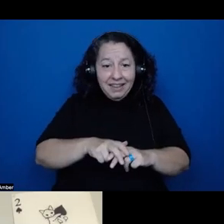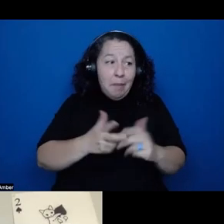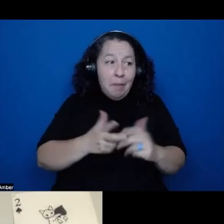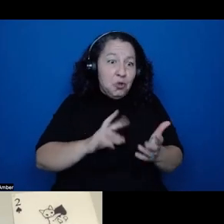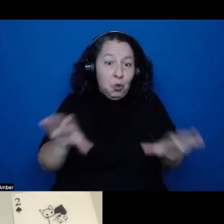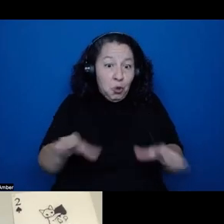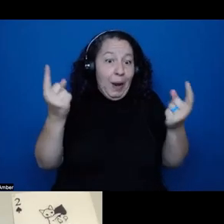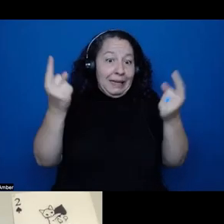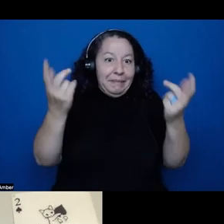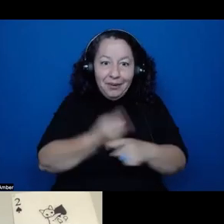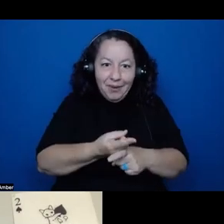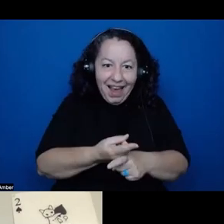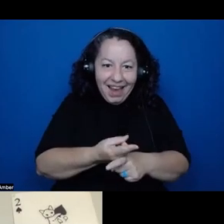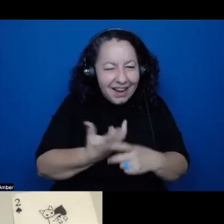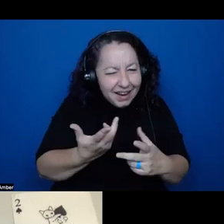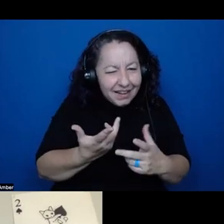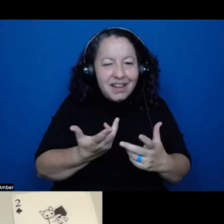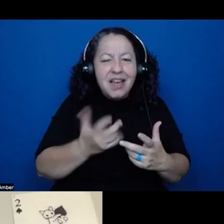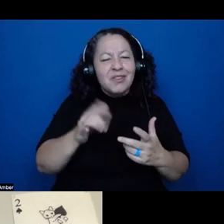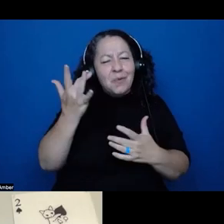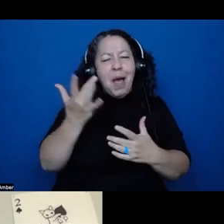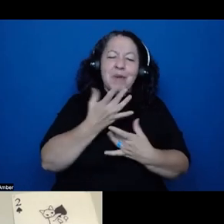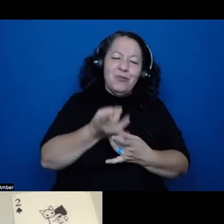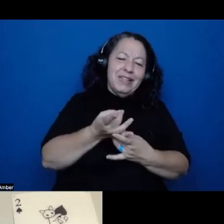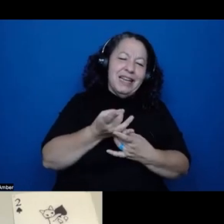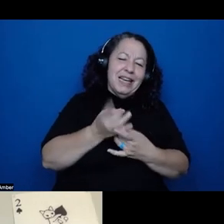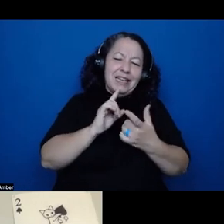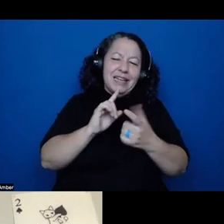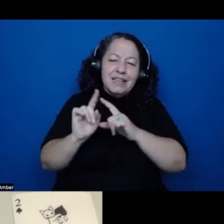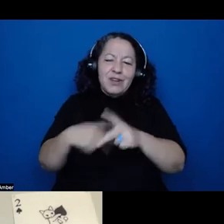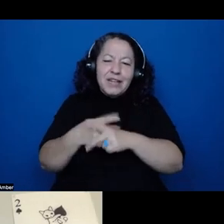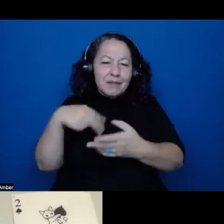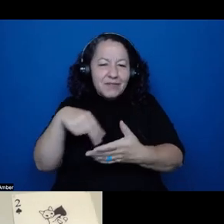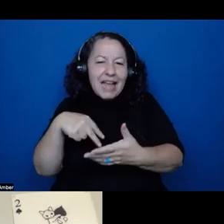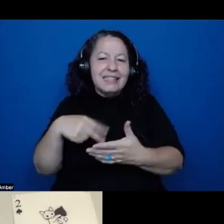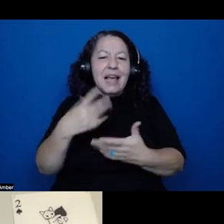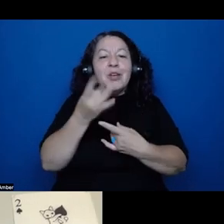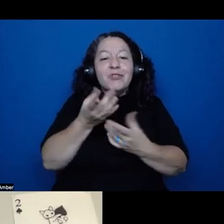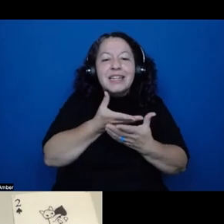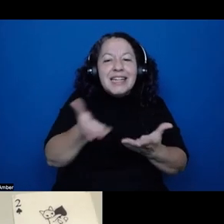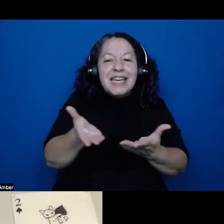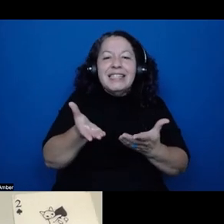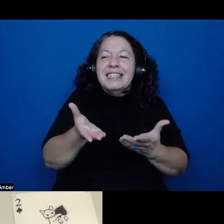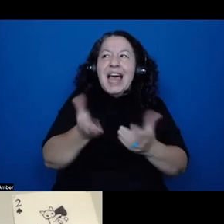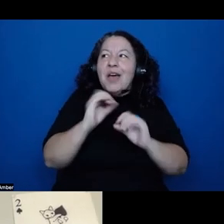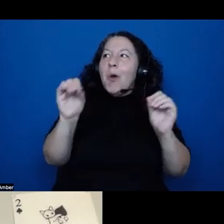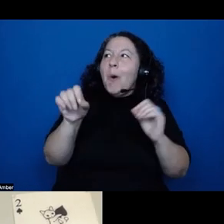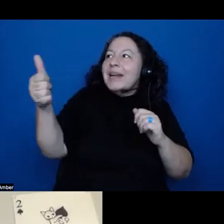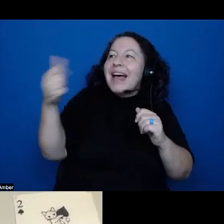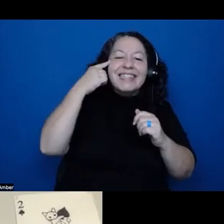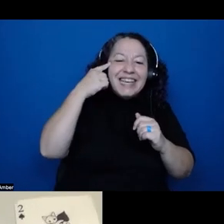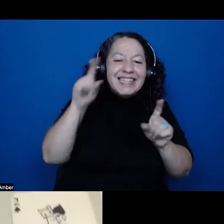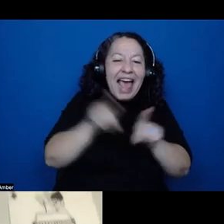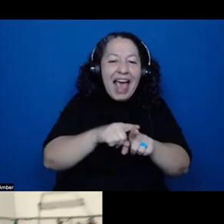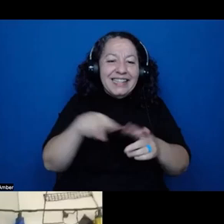interested in dance, is like, I'm interested in all the things that no one thinks is dance. What is the smallest movement? And